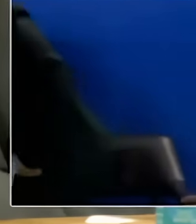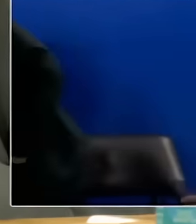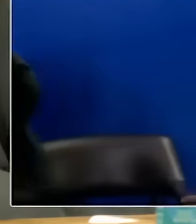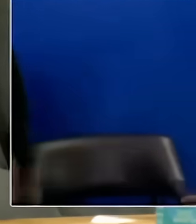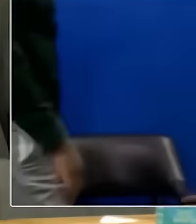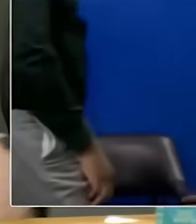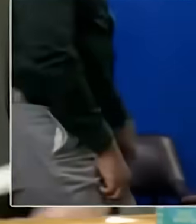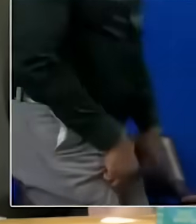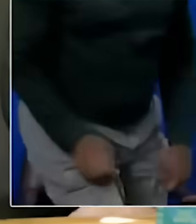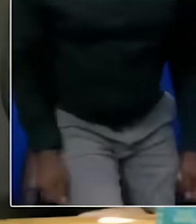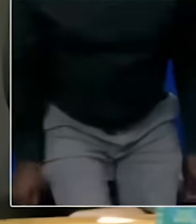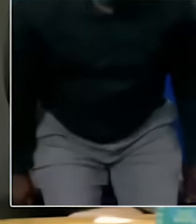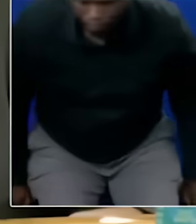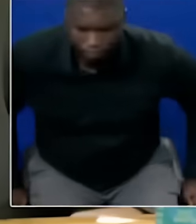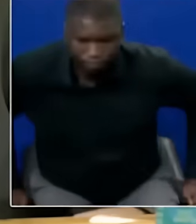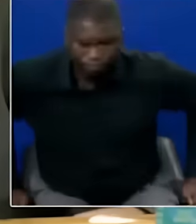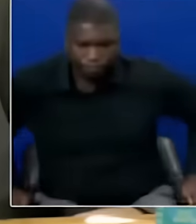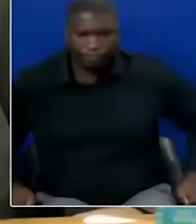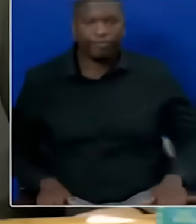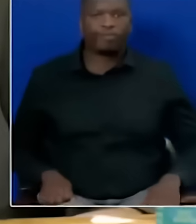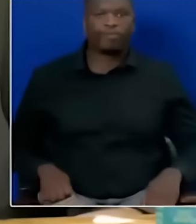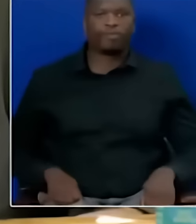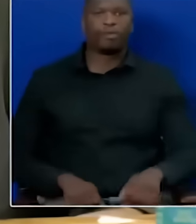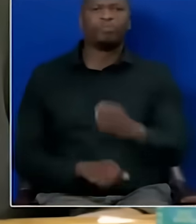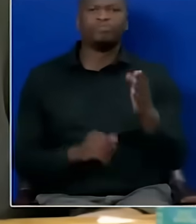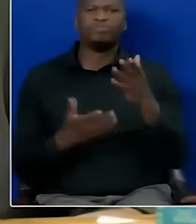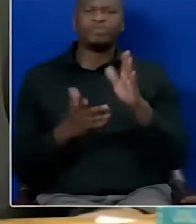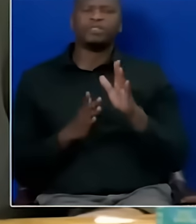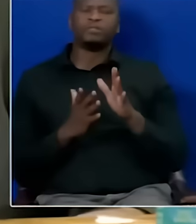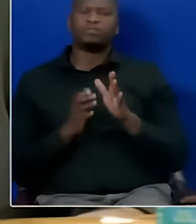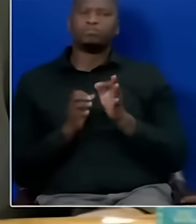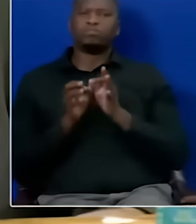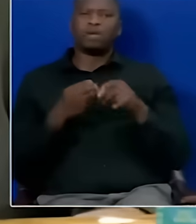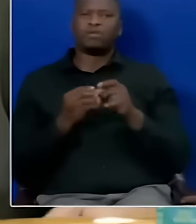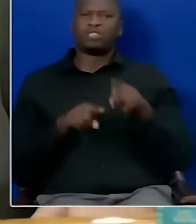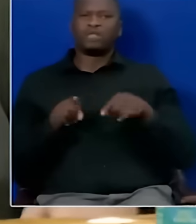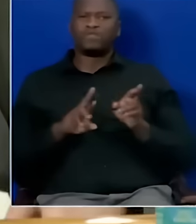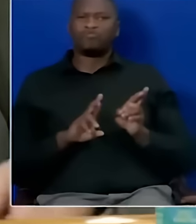You've mentioned the references to March instead of May in 13.4 to